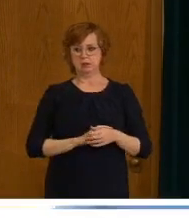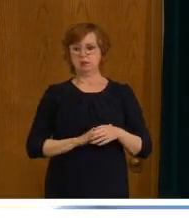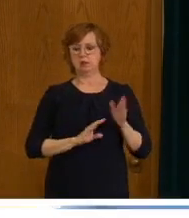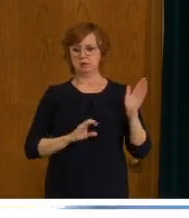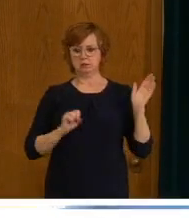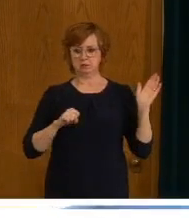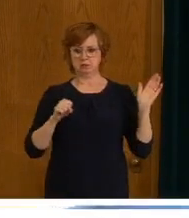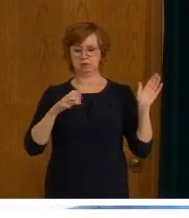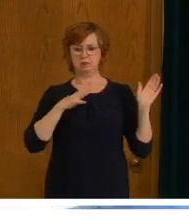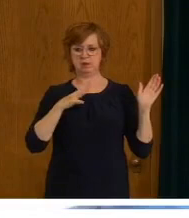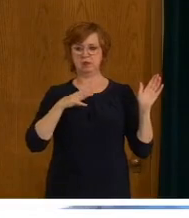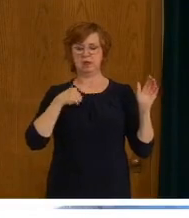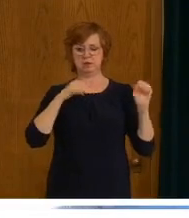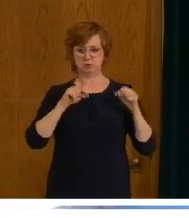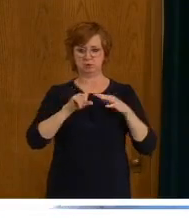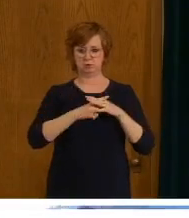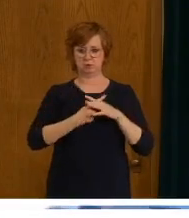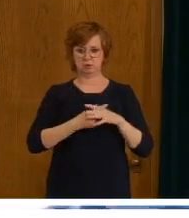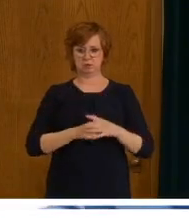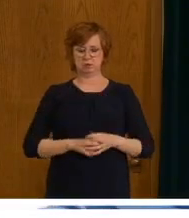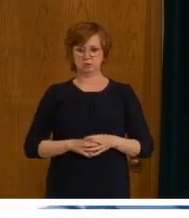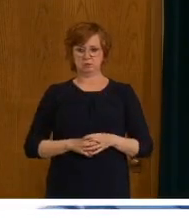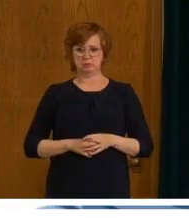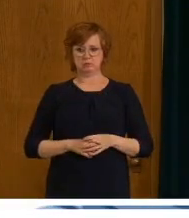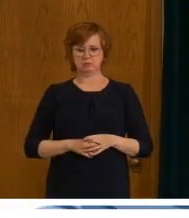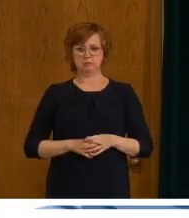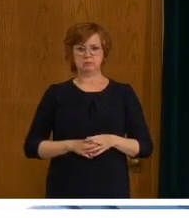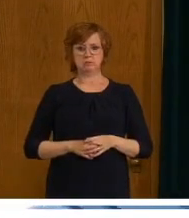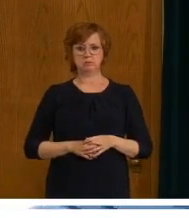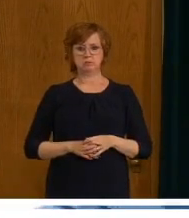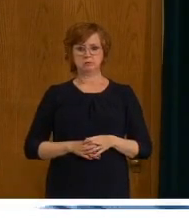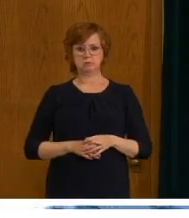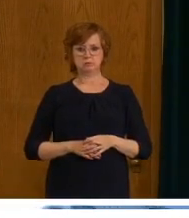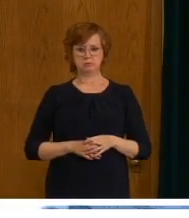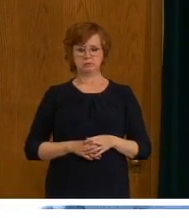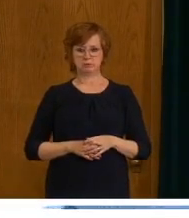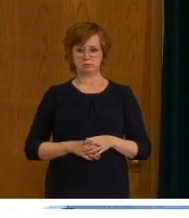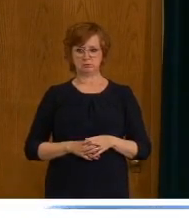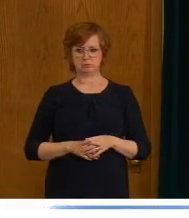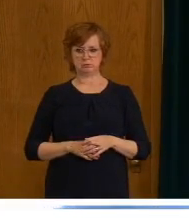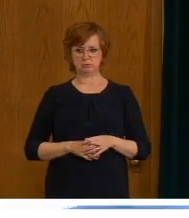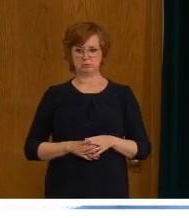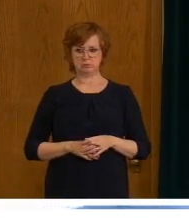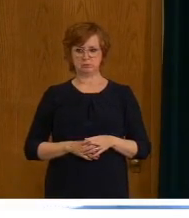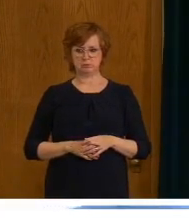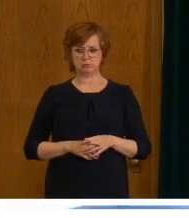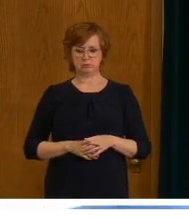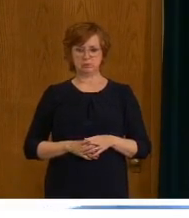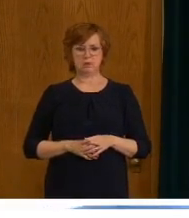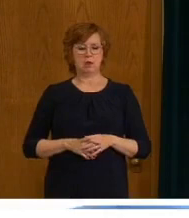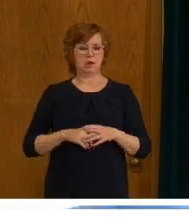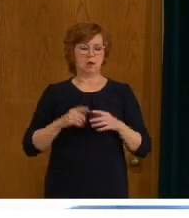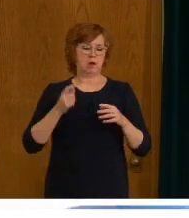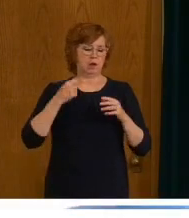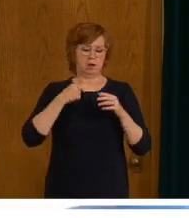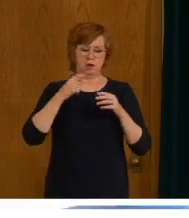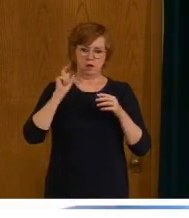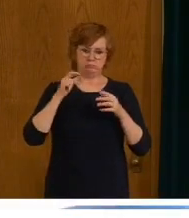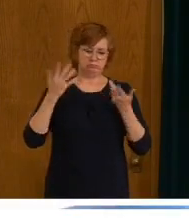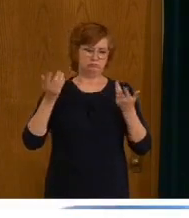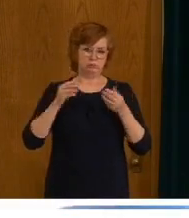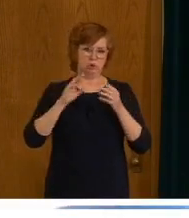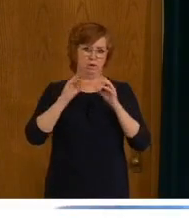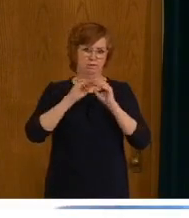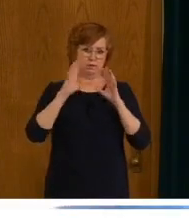So maybe I'll start by with a few comments. And so obviously, I am in regular contact with my colleagues, medical